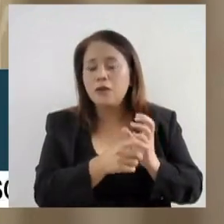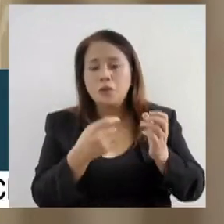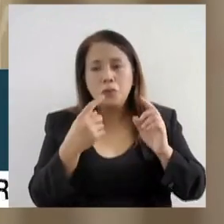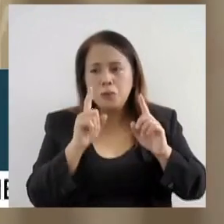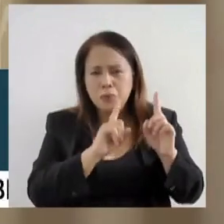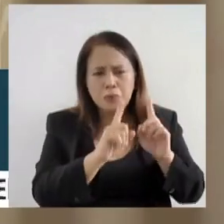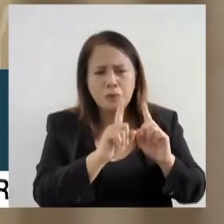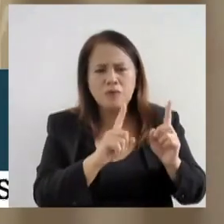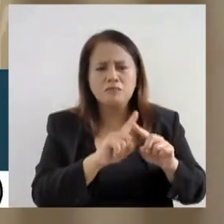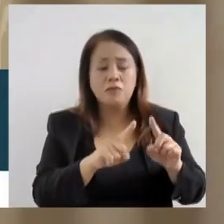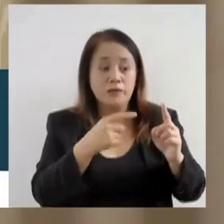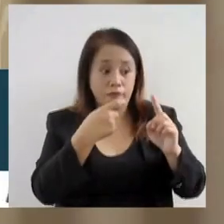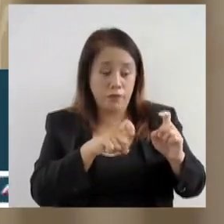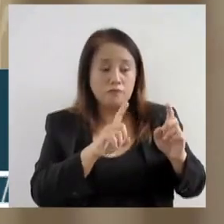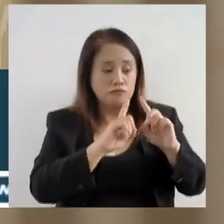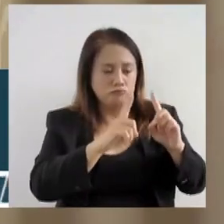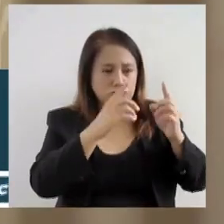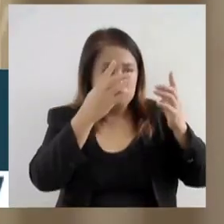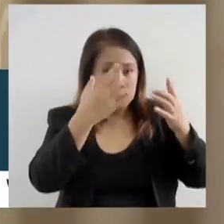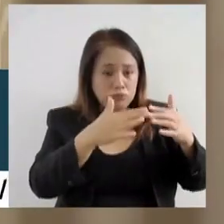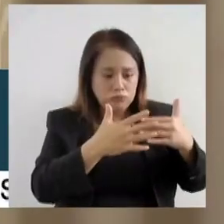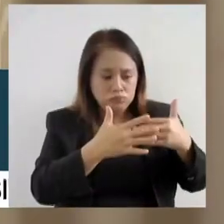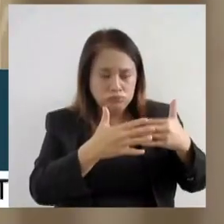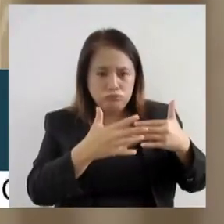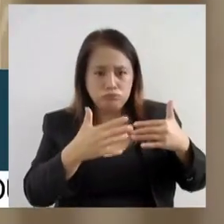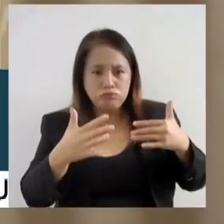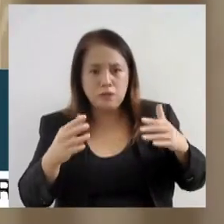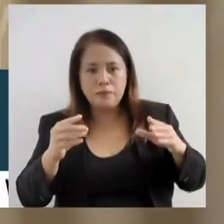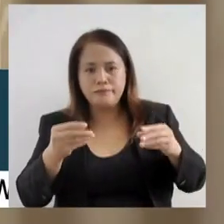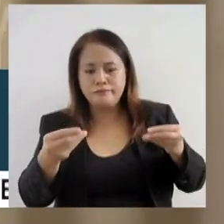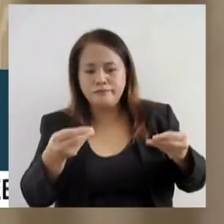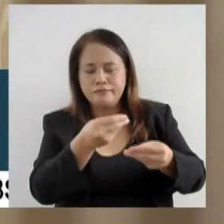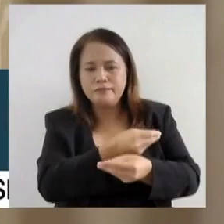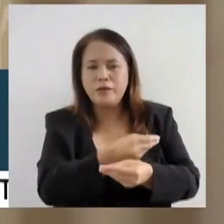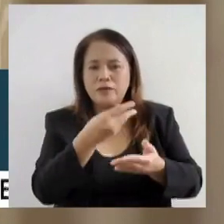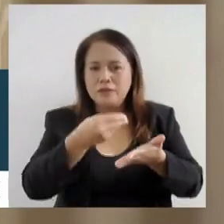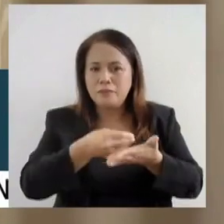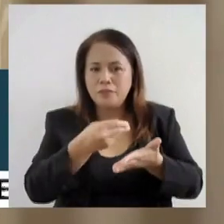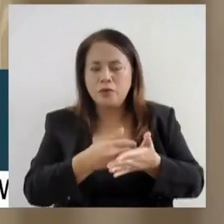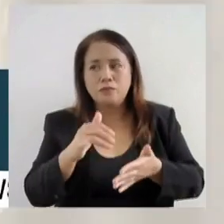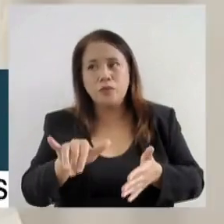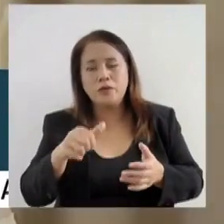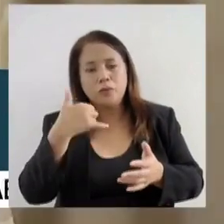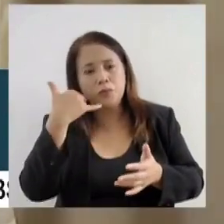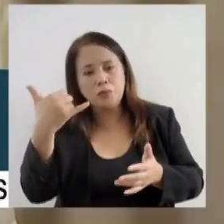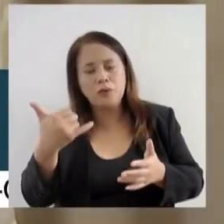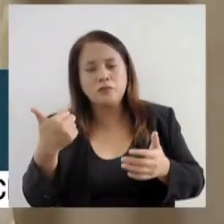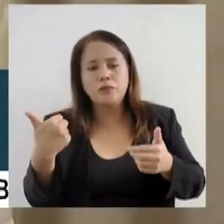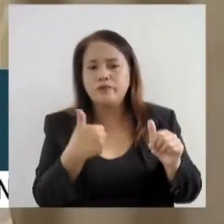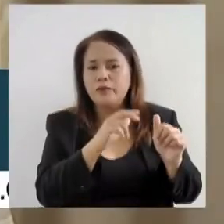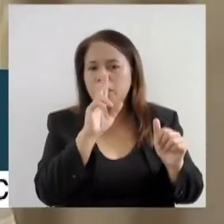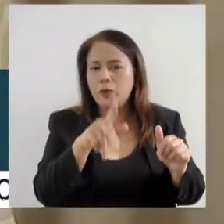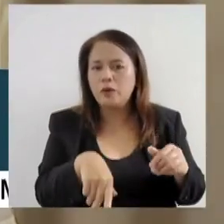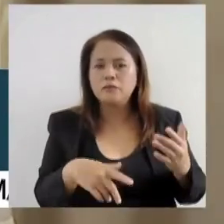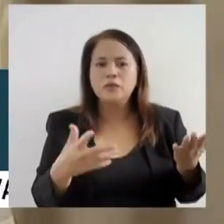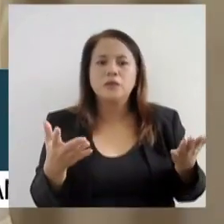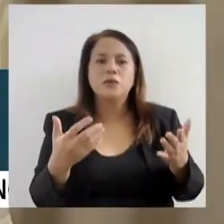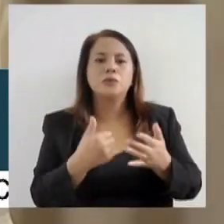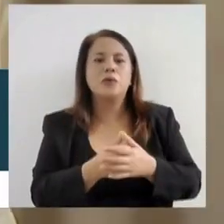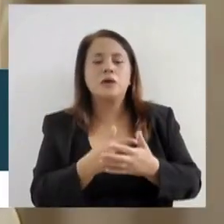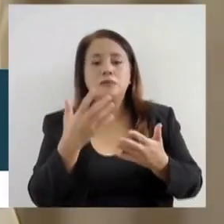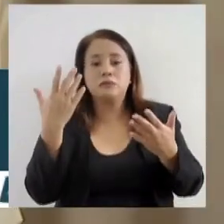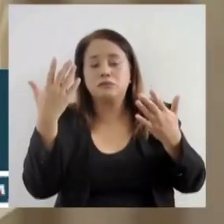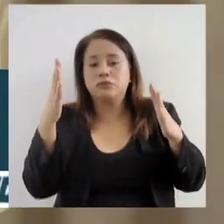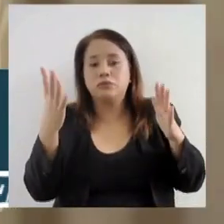mula doon meron na bigbigay na kayo ng number, pwede mo nang tawagan, pwede mo na i-follow up. I don't know the exact figures of the cost